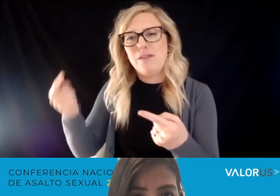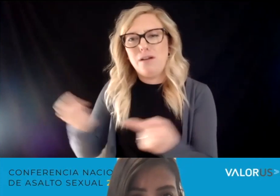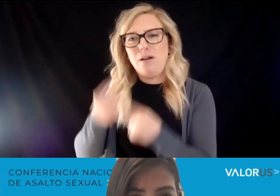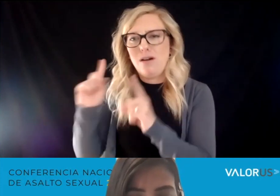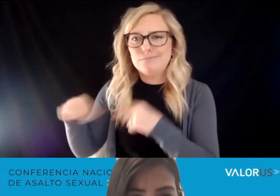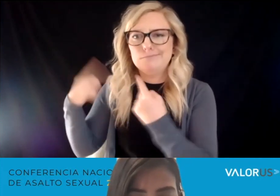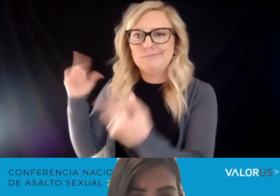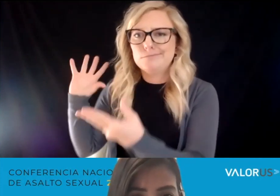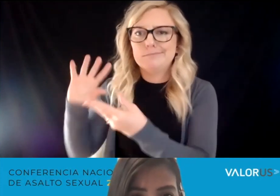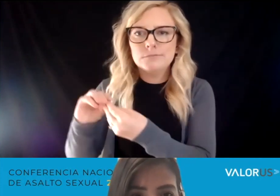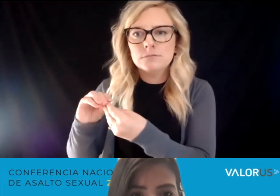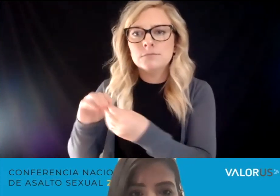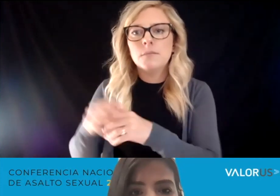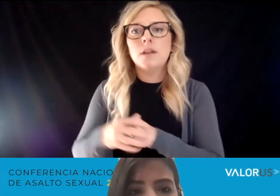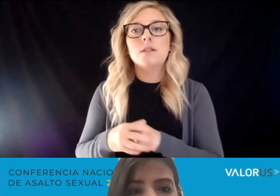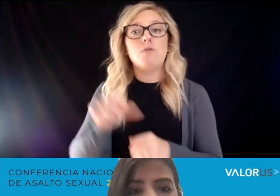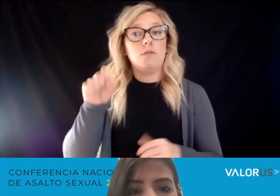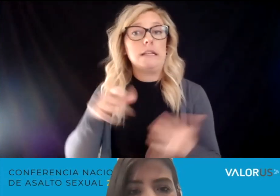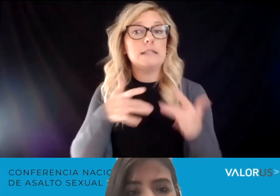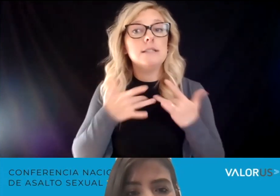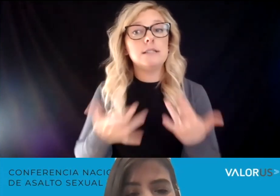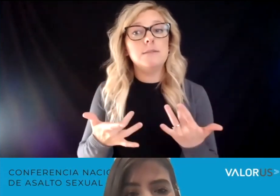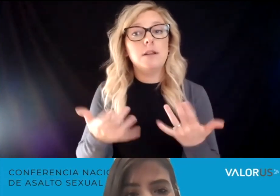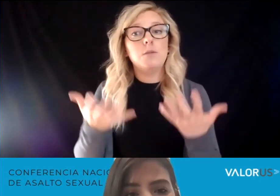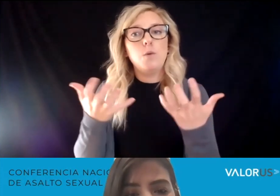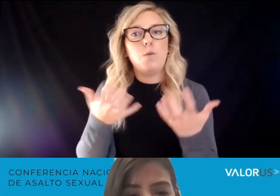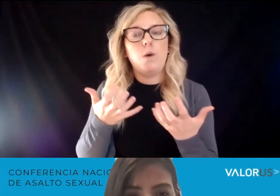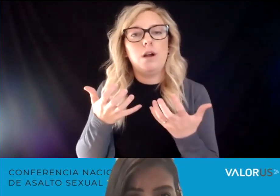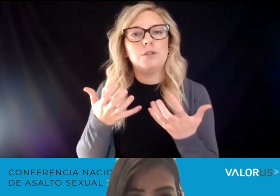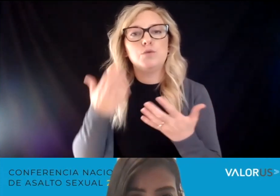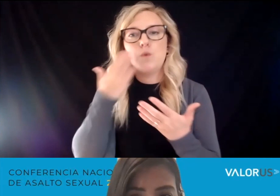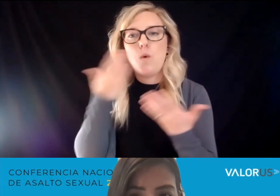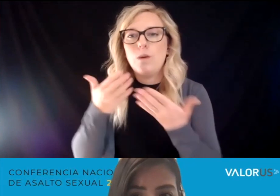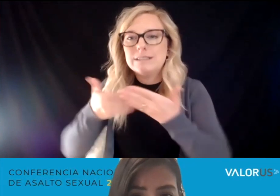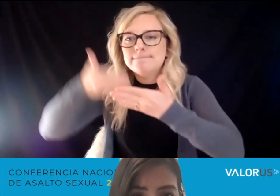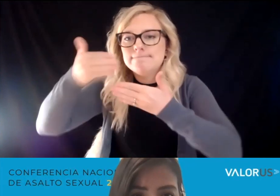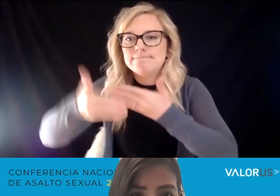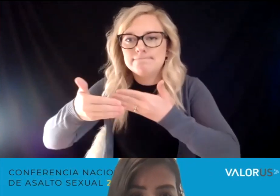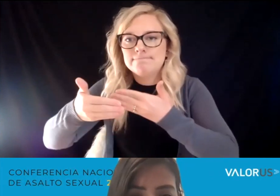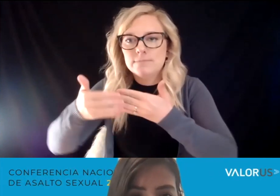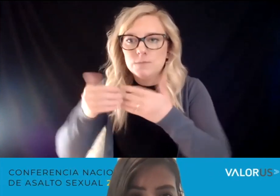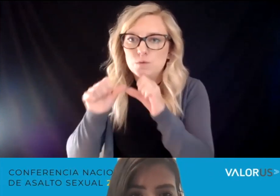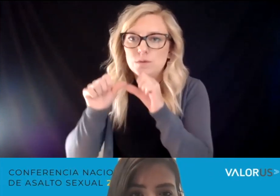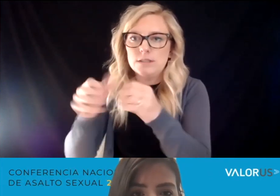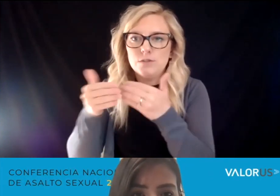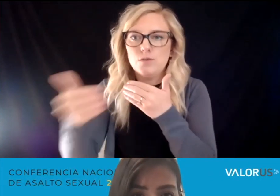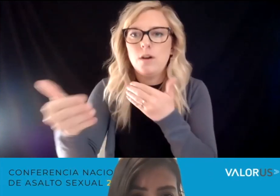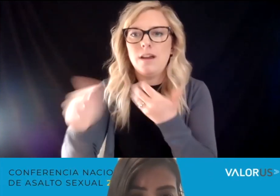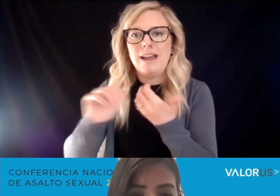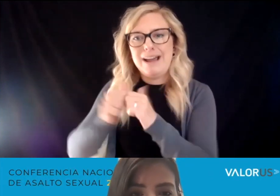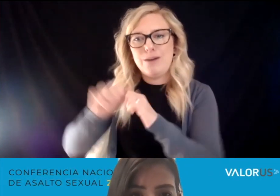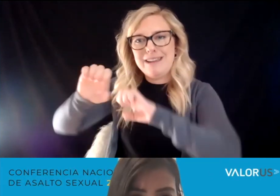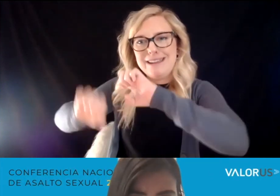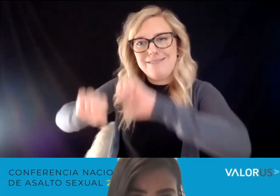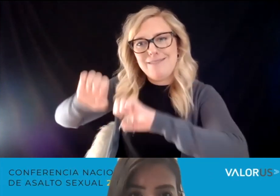So, yes, we often want to find out what is the next step to continue forward. How do we evaluate this?